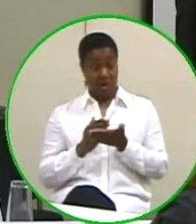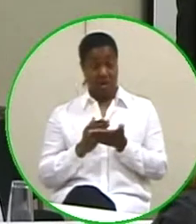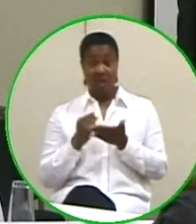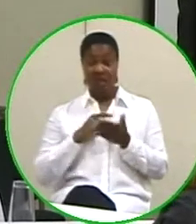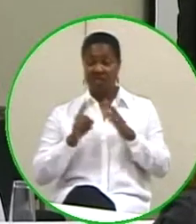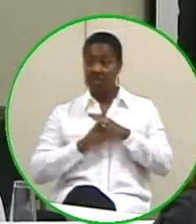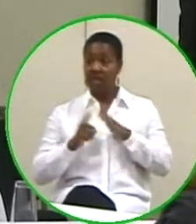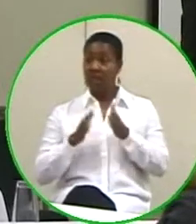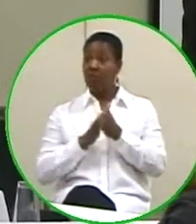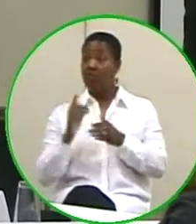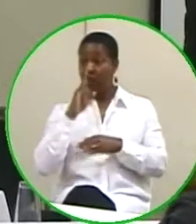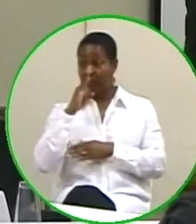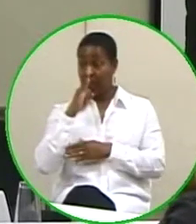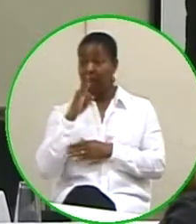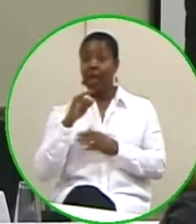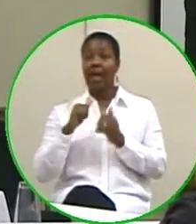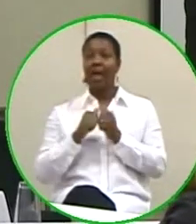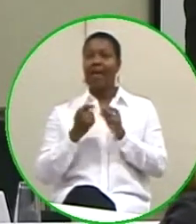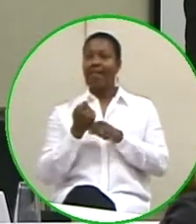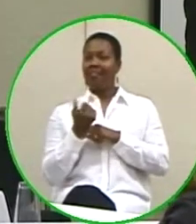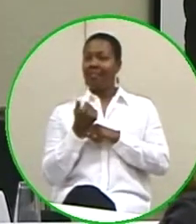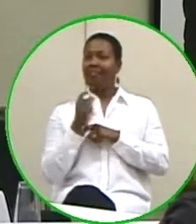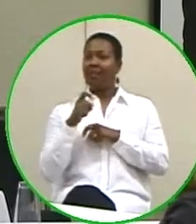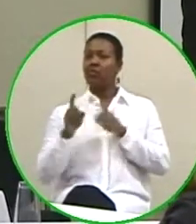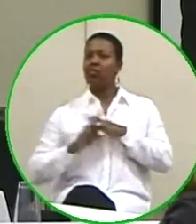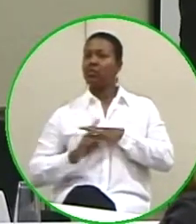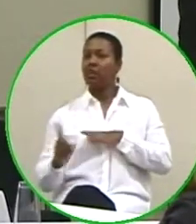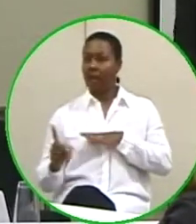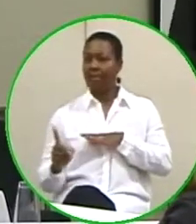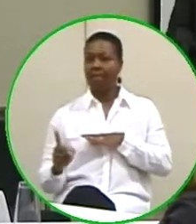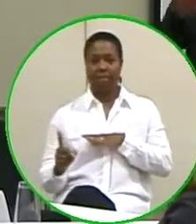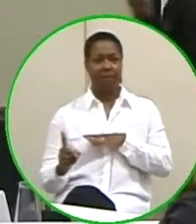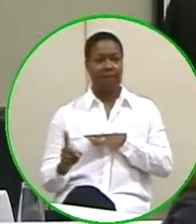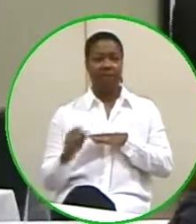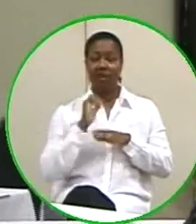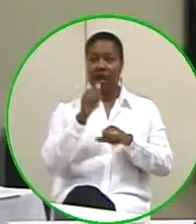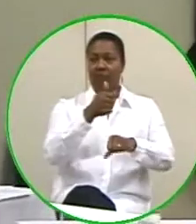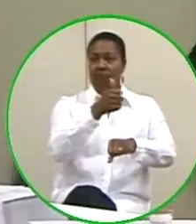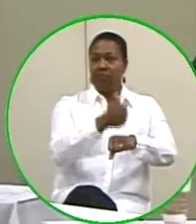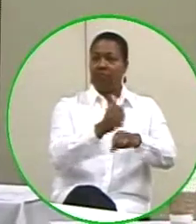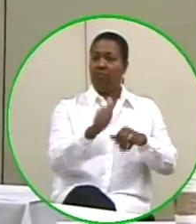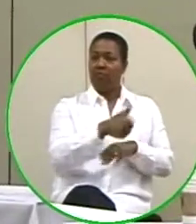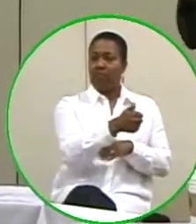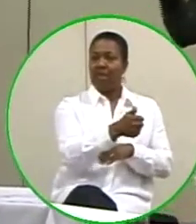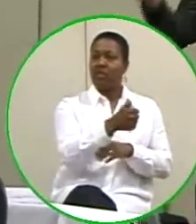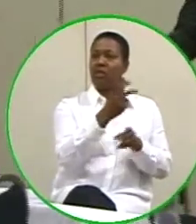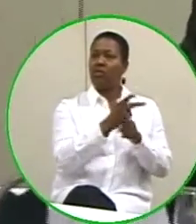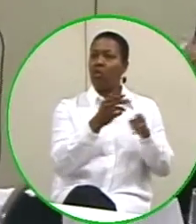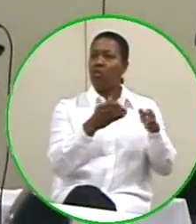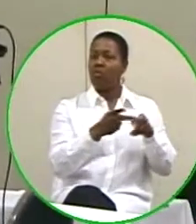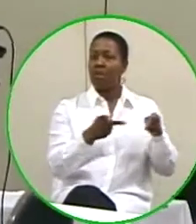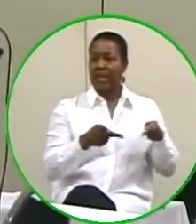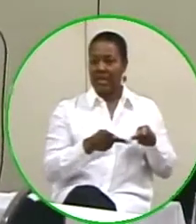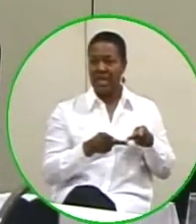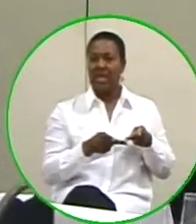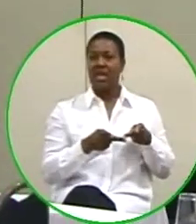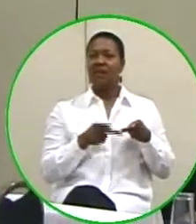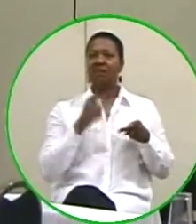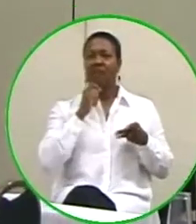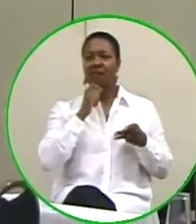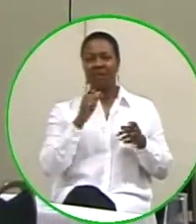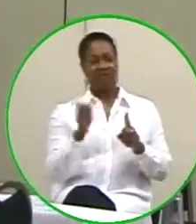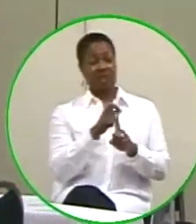you have an escape-motivated kid, eliminate the need to escape. If they're not placed appropriately in the curriculum, if they're being bullied and harassed, whatever it